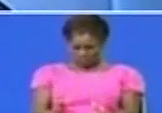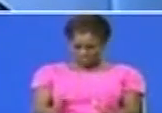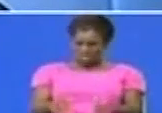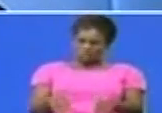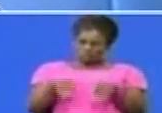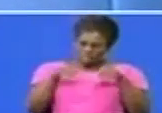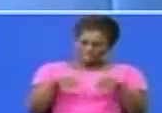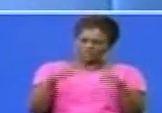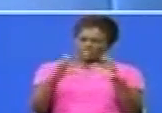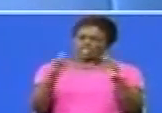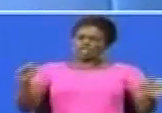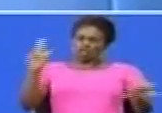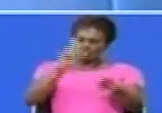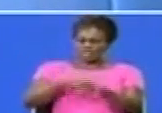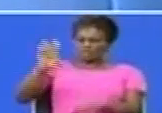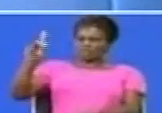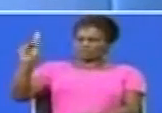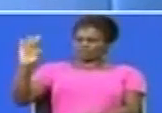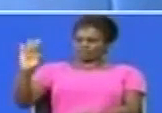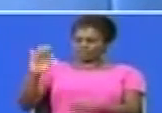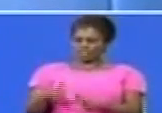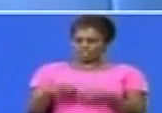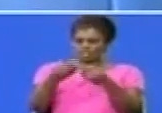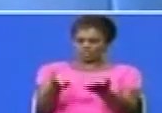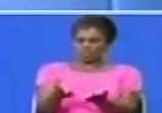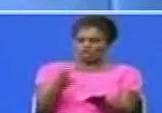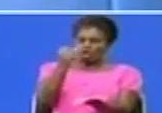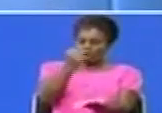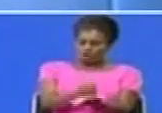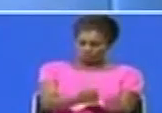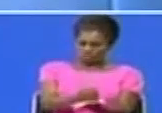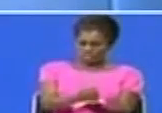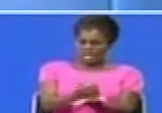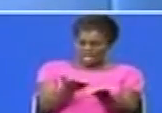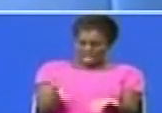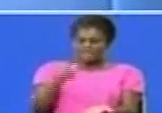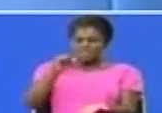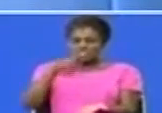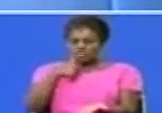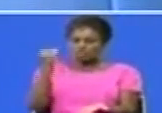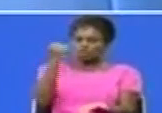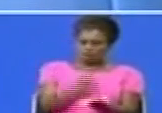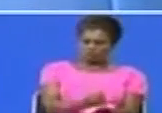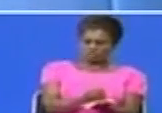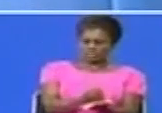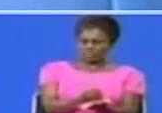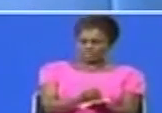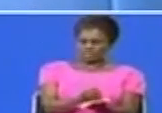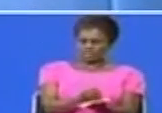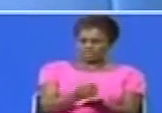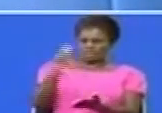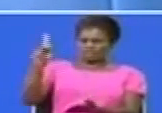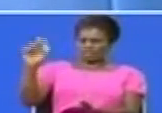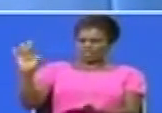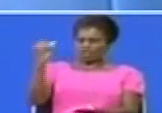The much-awaited football Kenya Federation handover, and that between Sam Nyamweya's outgoing office and incoming FKF President Nick Mwendwa's team at the